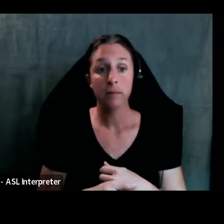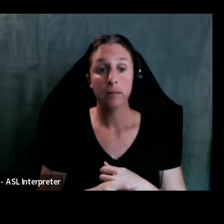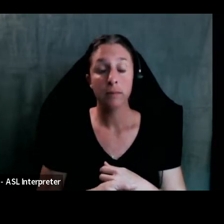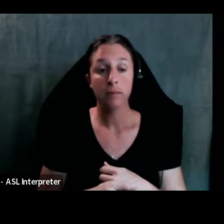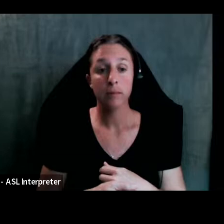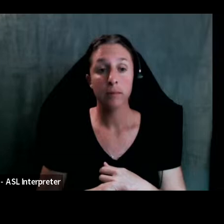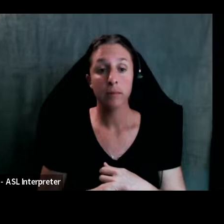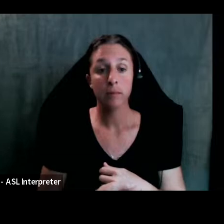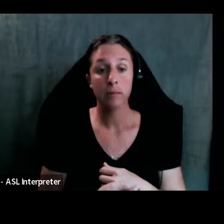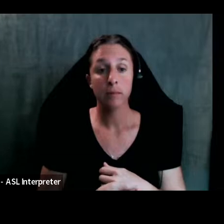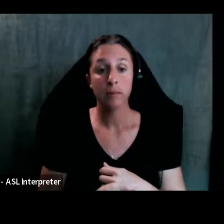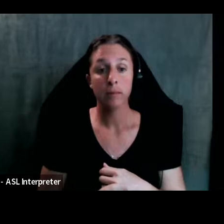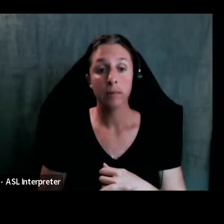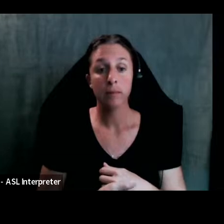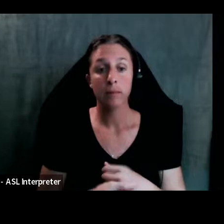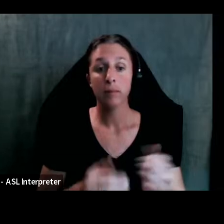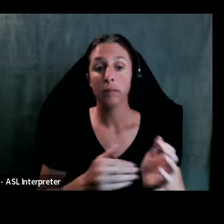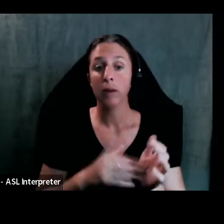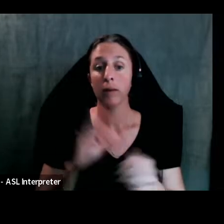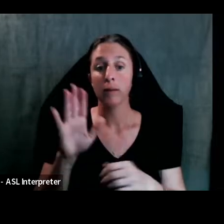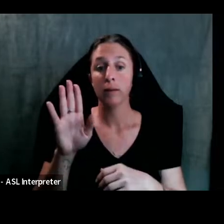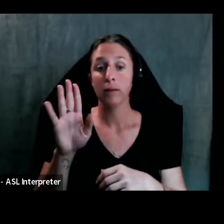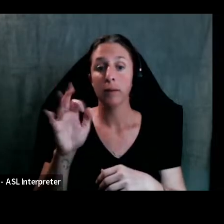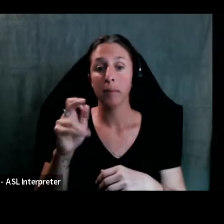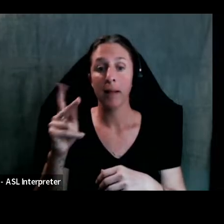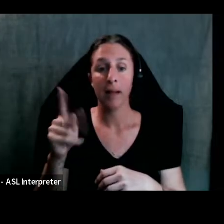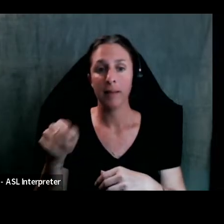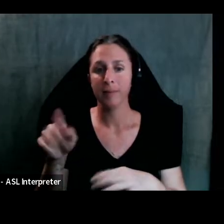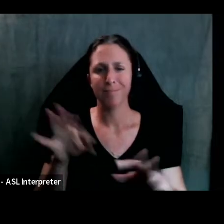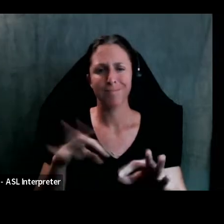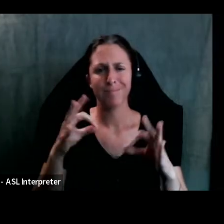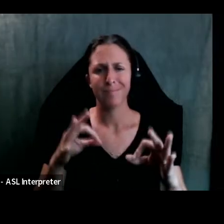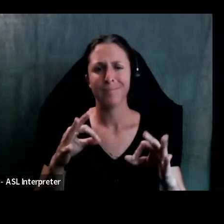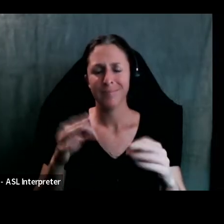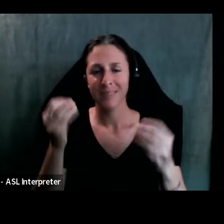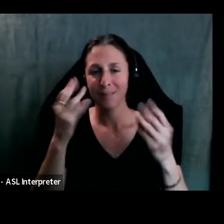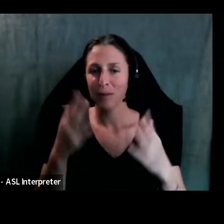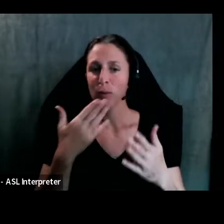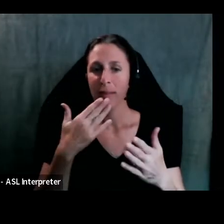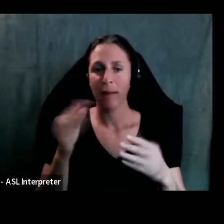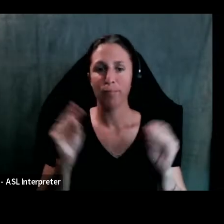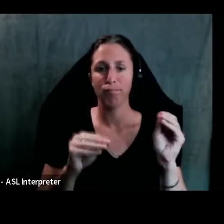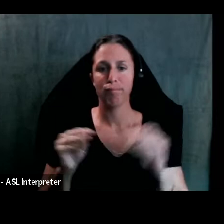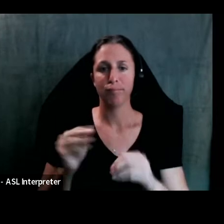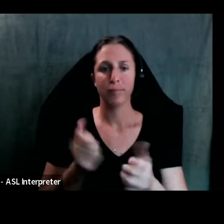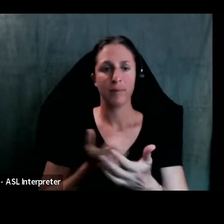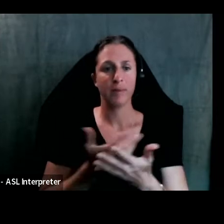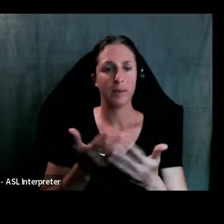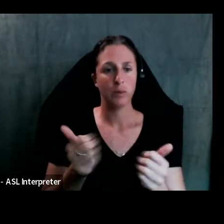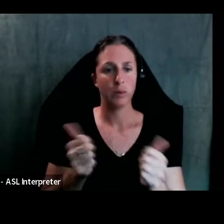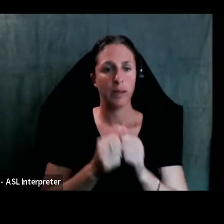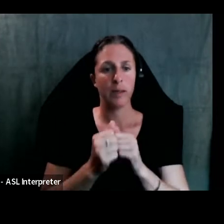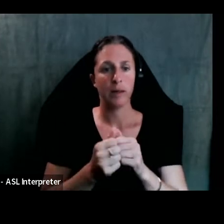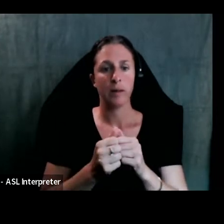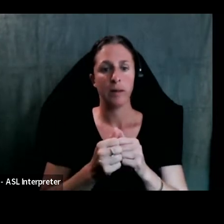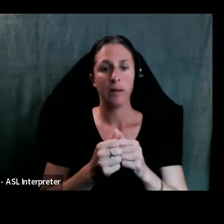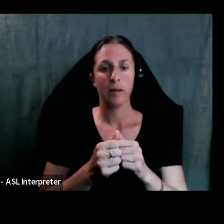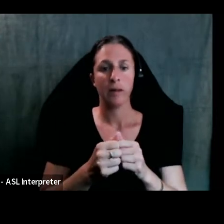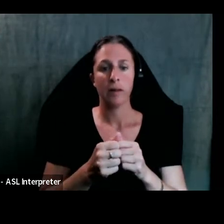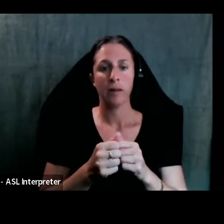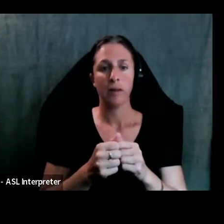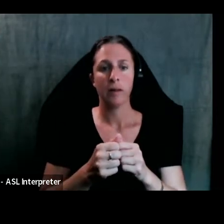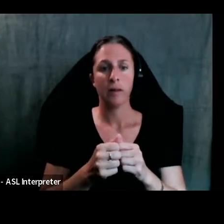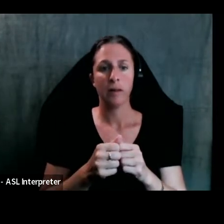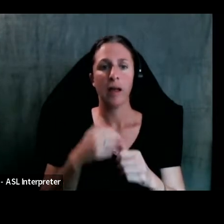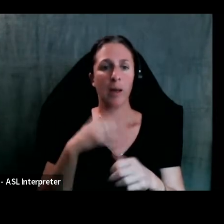Dr. Black, this is excellent information here. So thank you for putting this together. And I took a lot of notes. I'll just